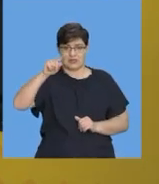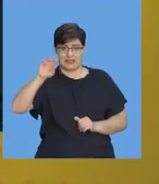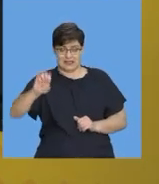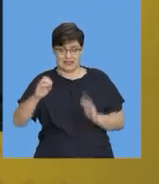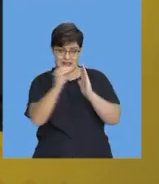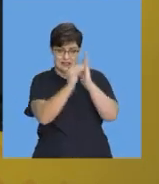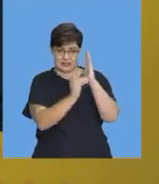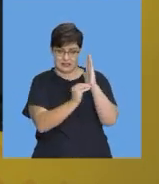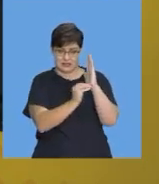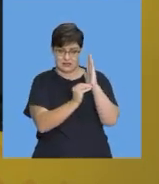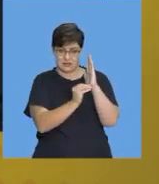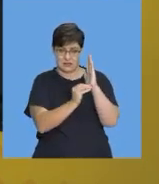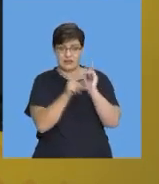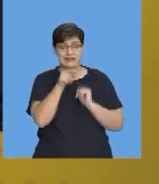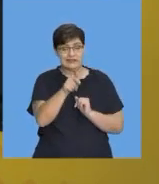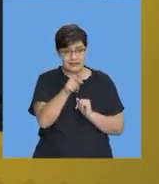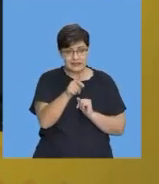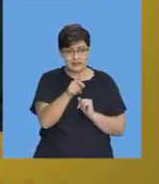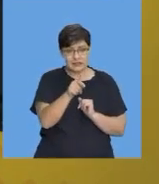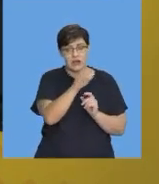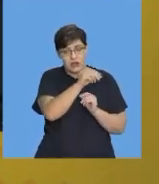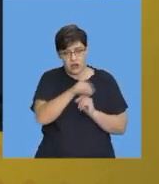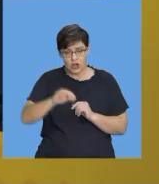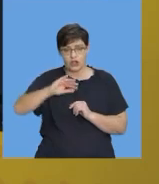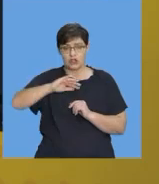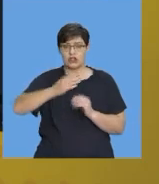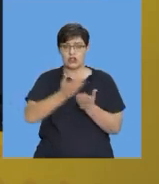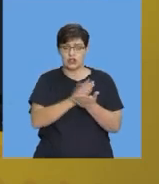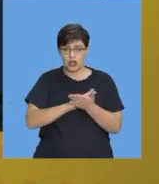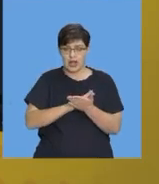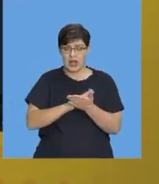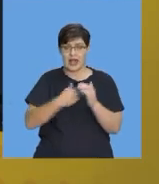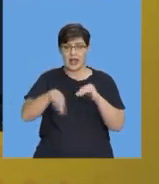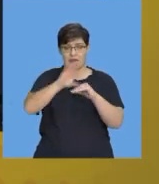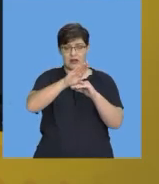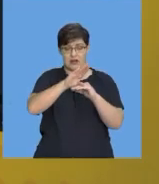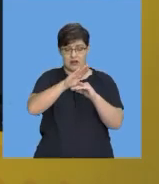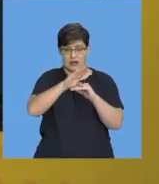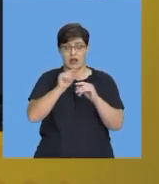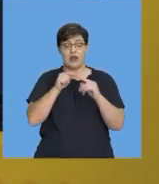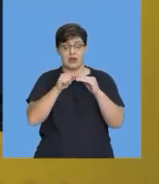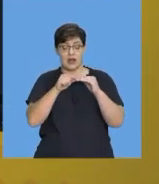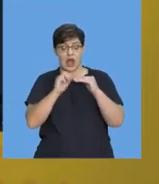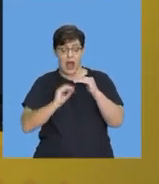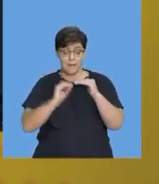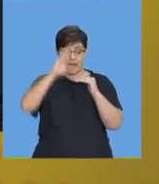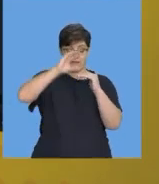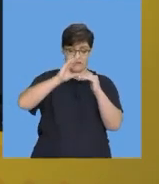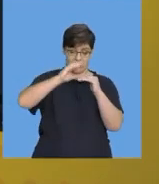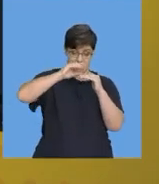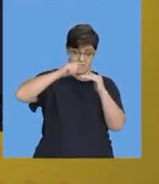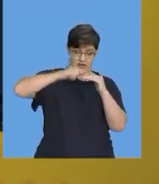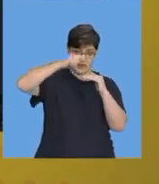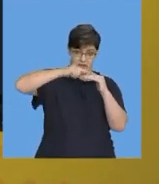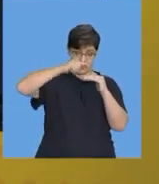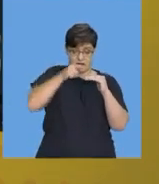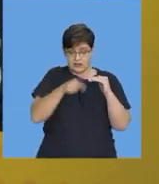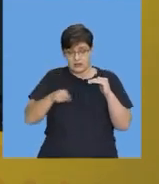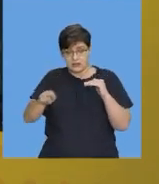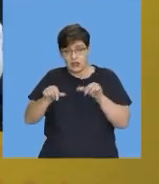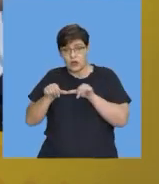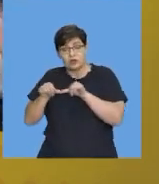your average price will go to your share capital note, and your price above the average price will go to